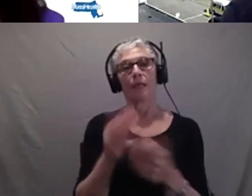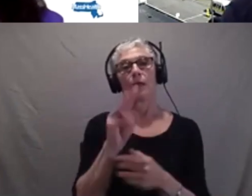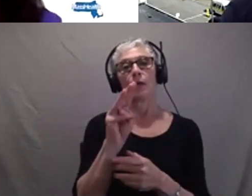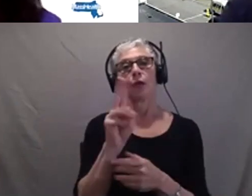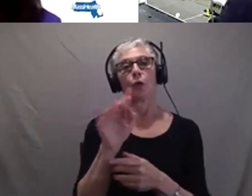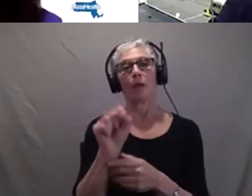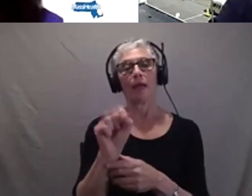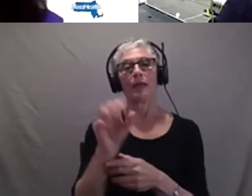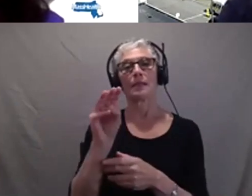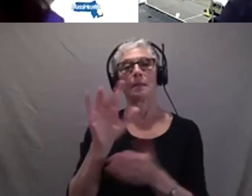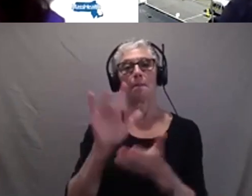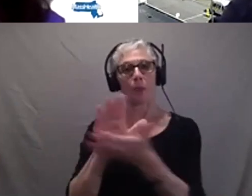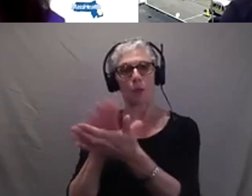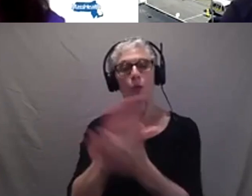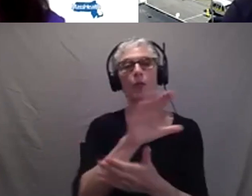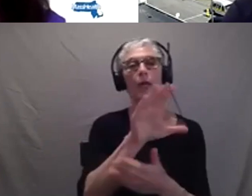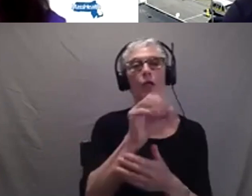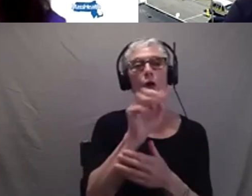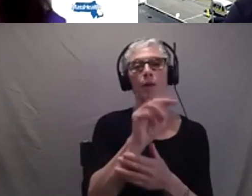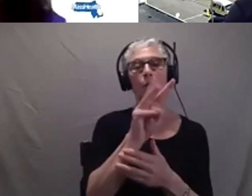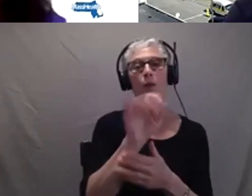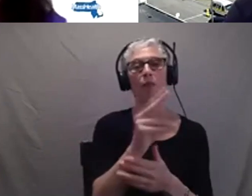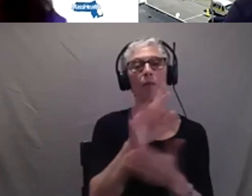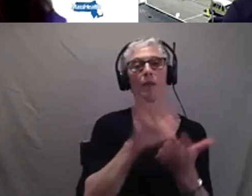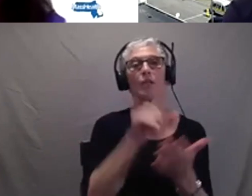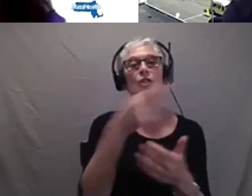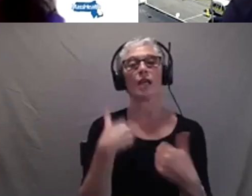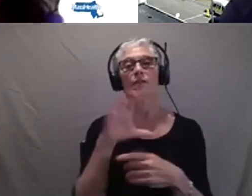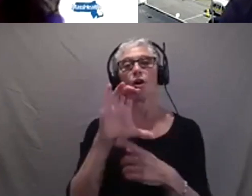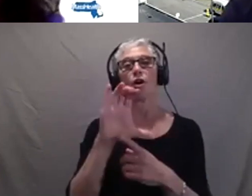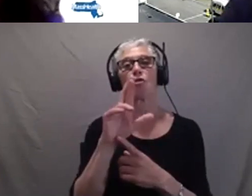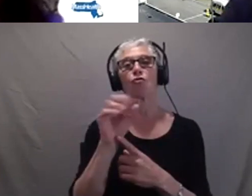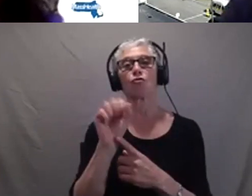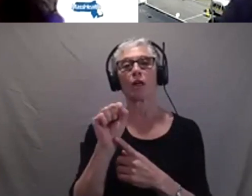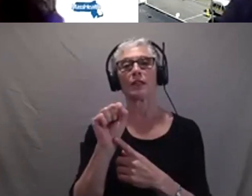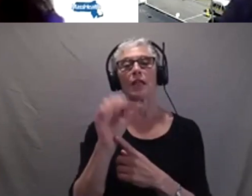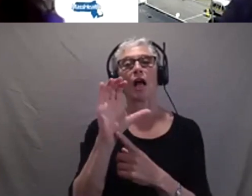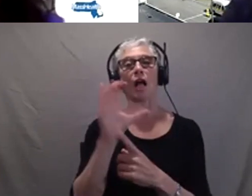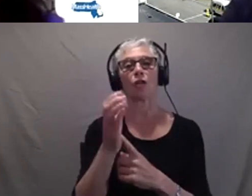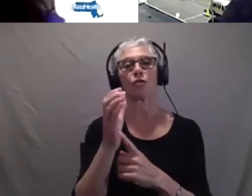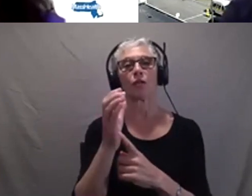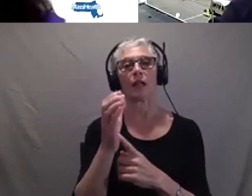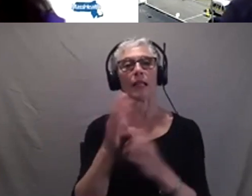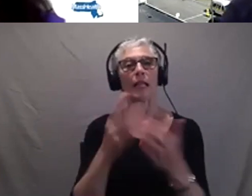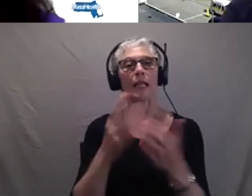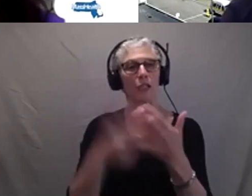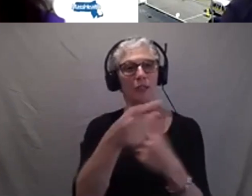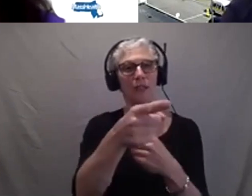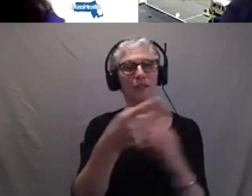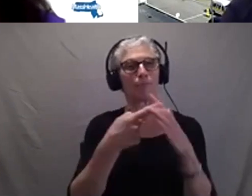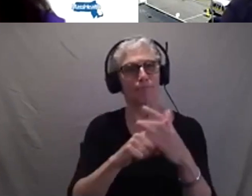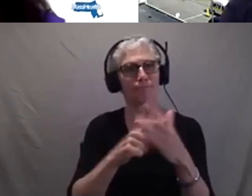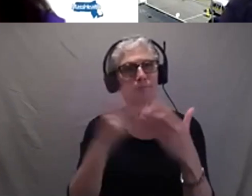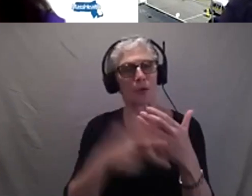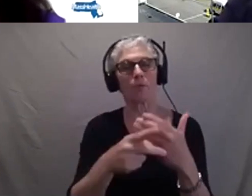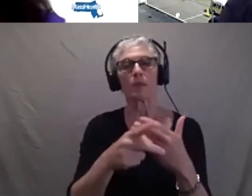Commonwealth Medicine, Lisa holds the title of Director of Cross-Cultural Initiatives. I think that's significant because it goes to the heart of how